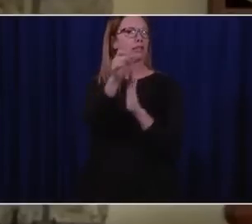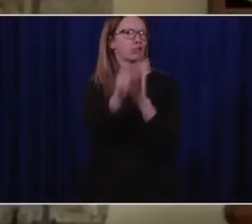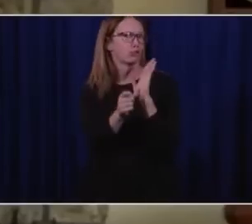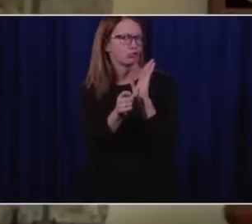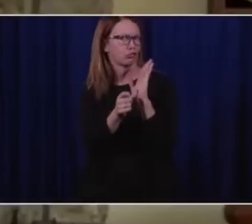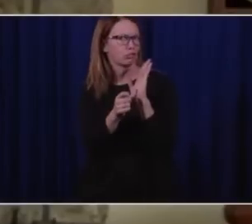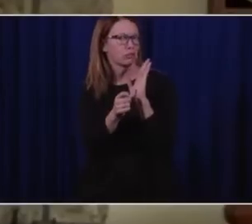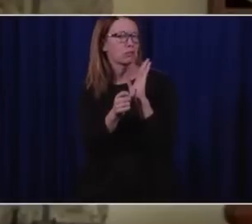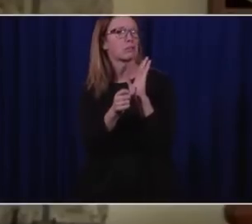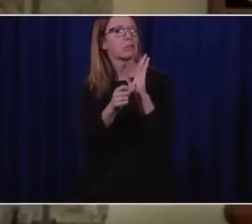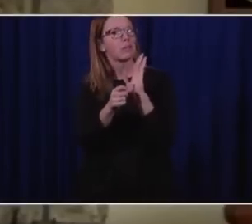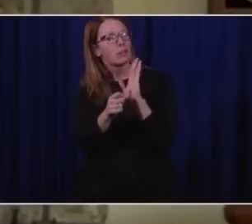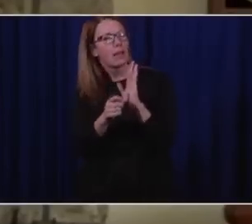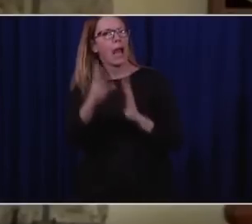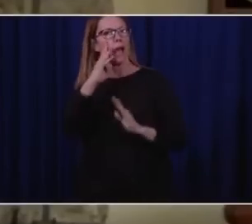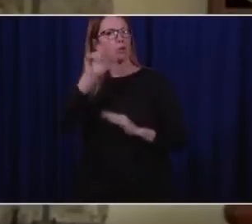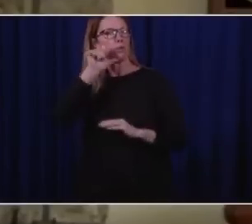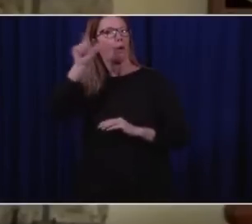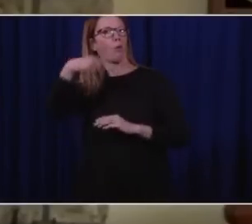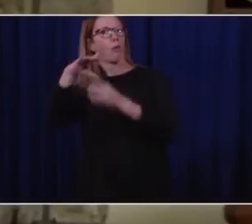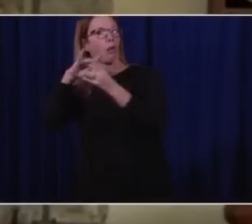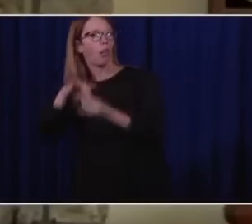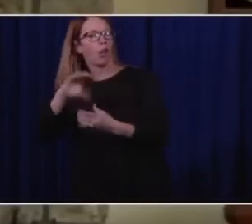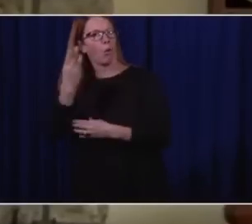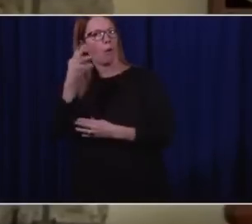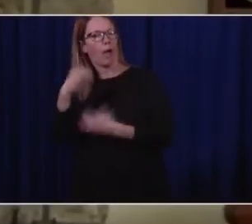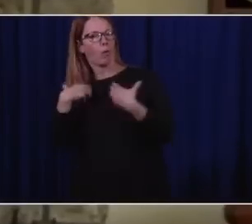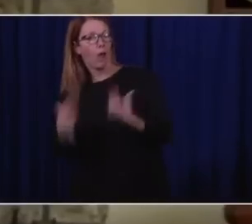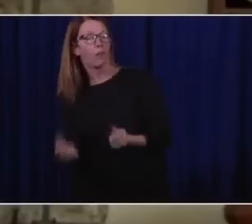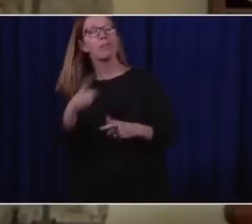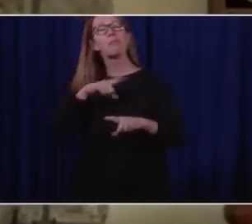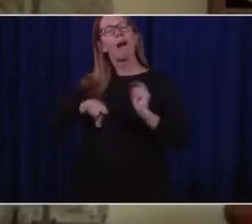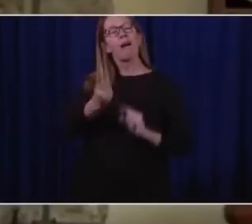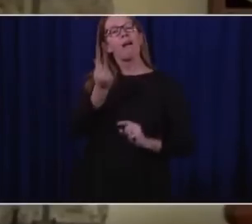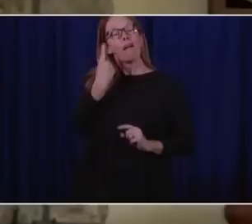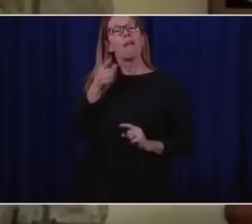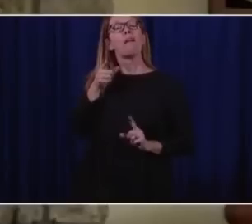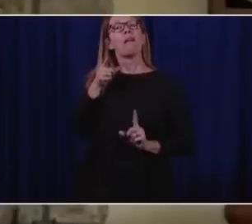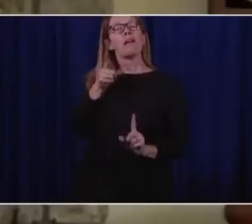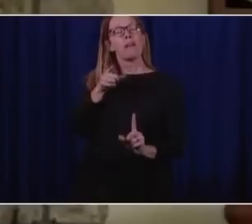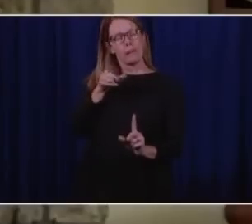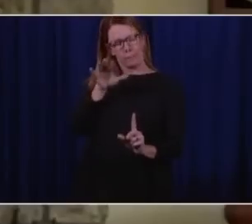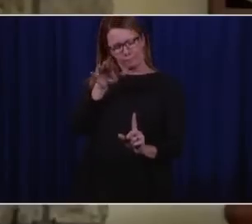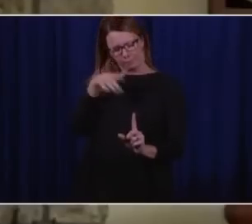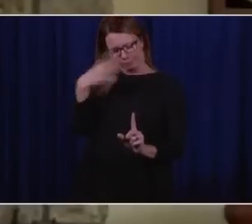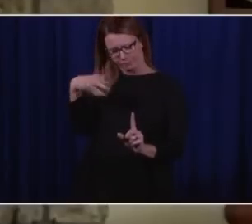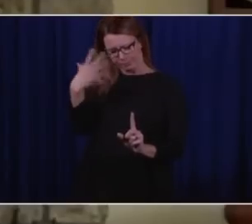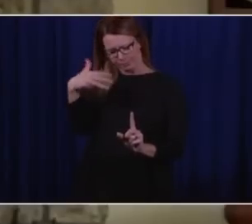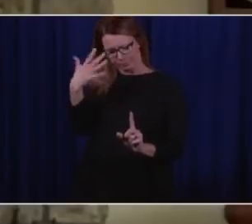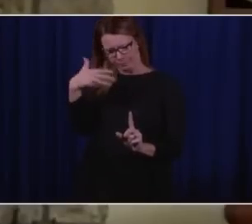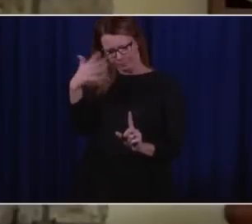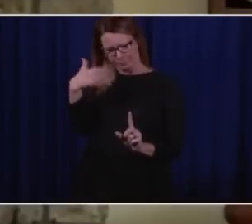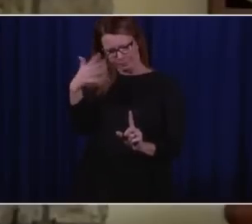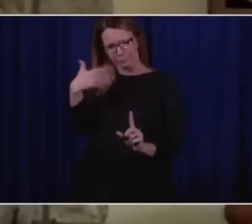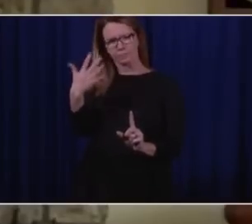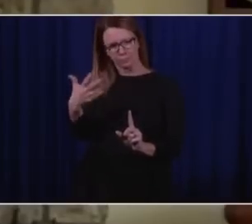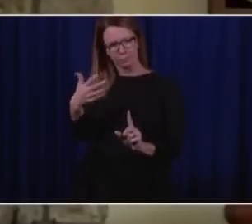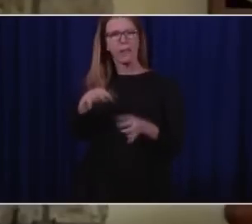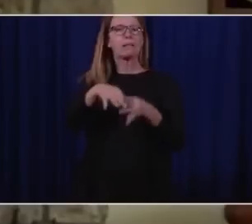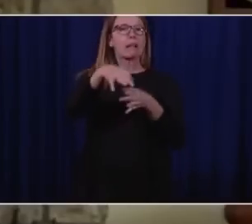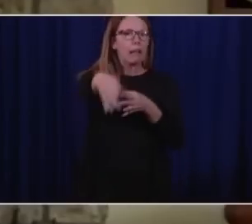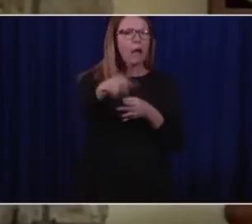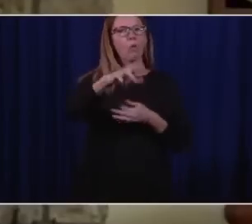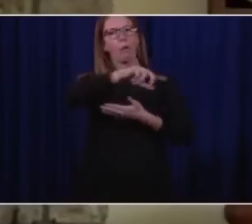I know she just deals with Ohio Health, but we've heard about, you know, delaying